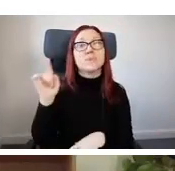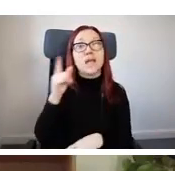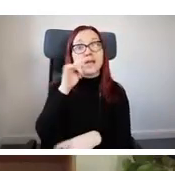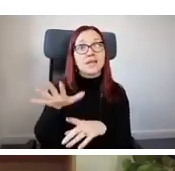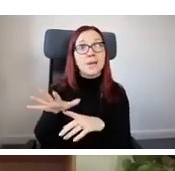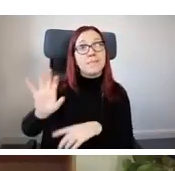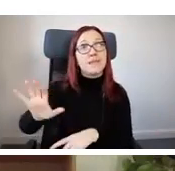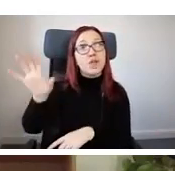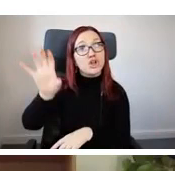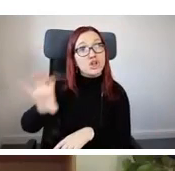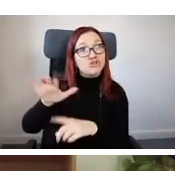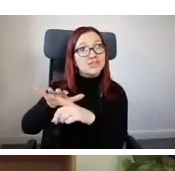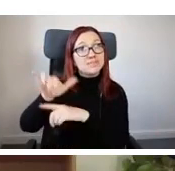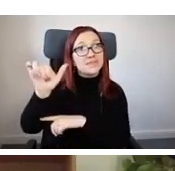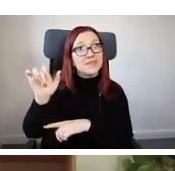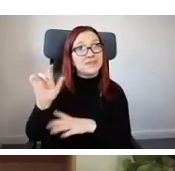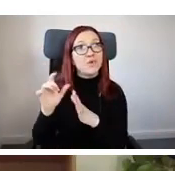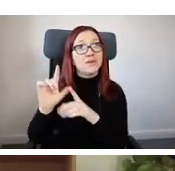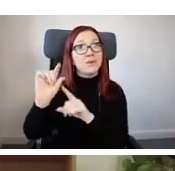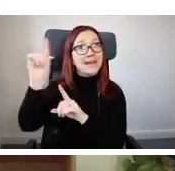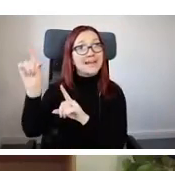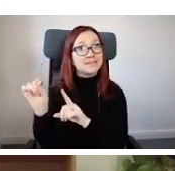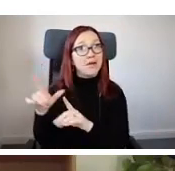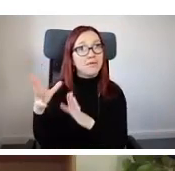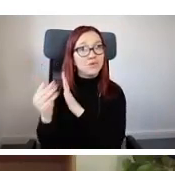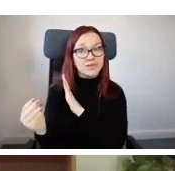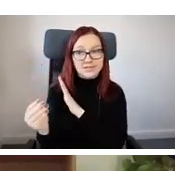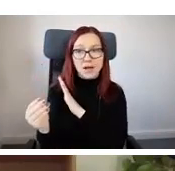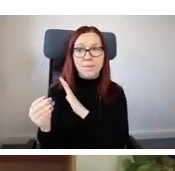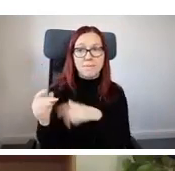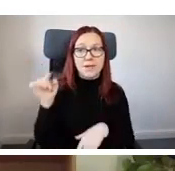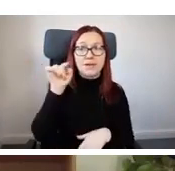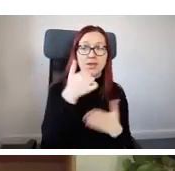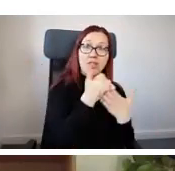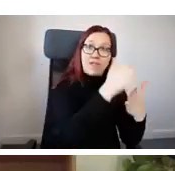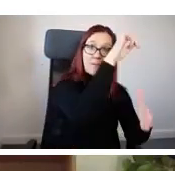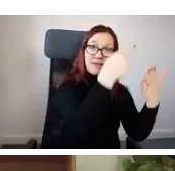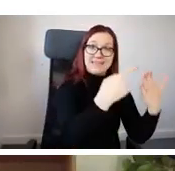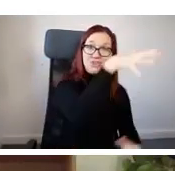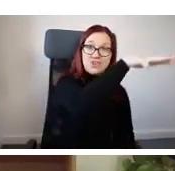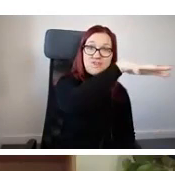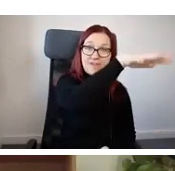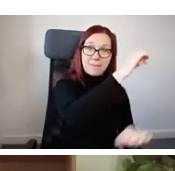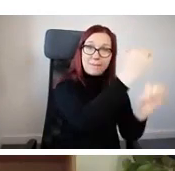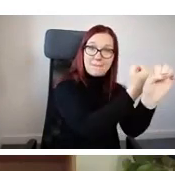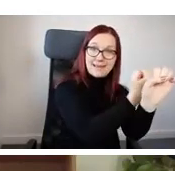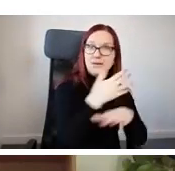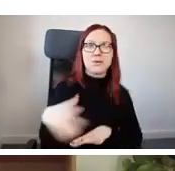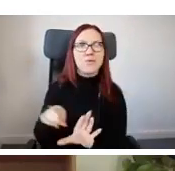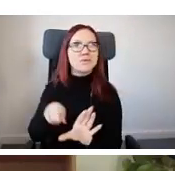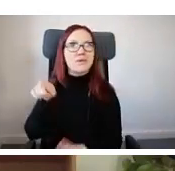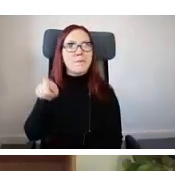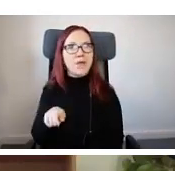in Pakistan, often the decisions about the therapy are made by the family instead of by a young person itself.